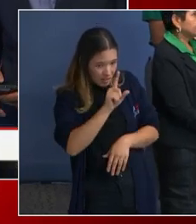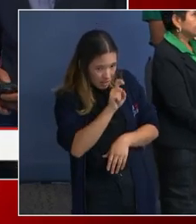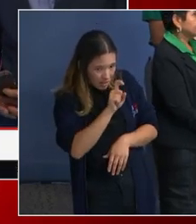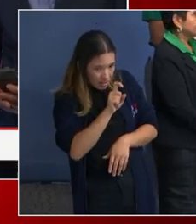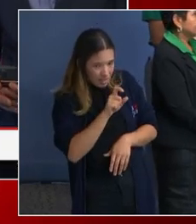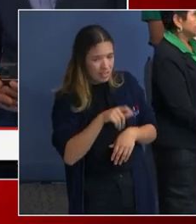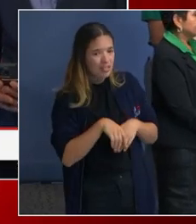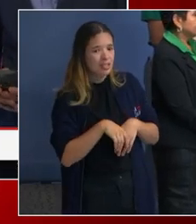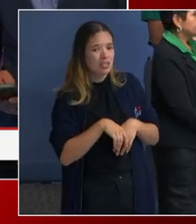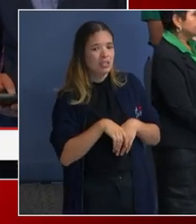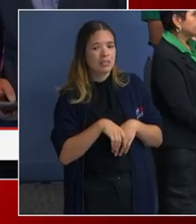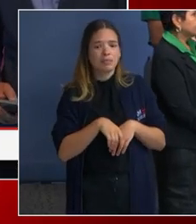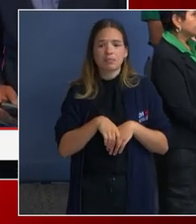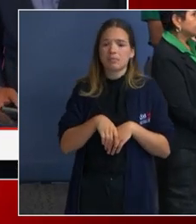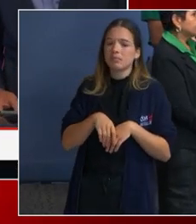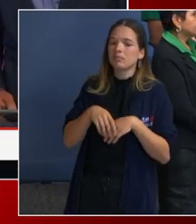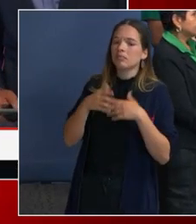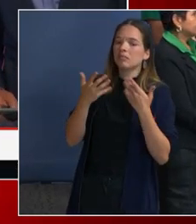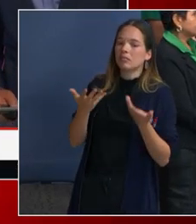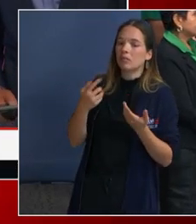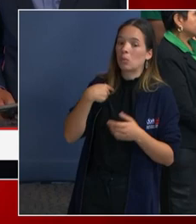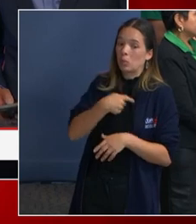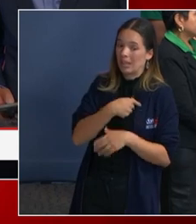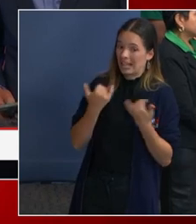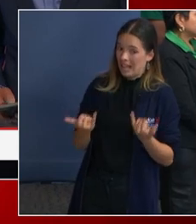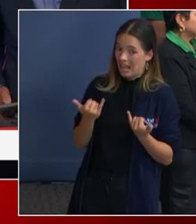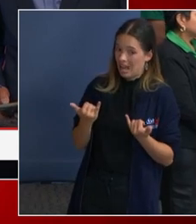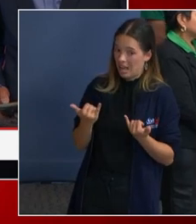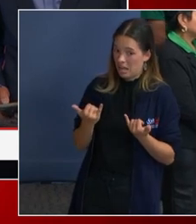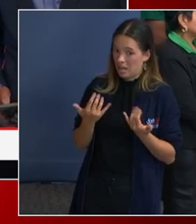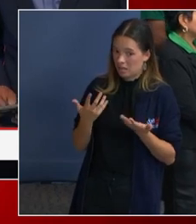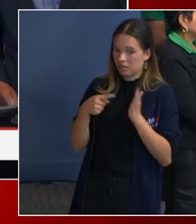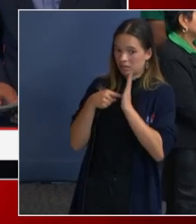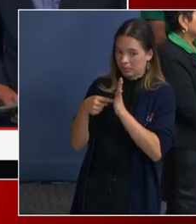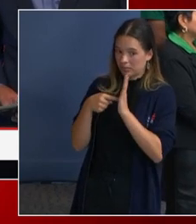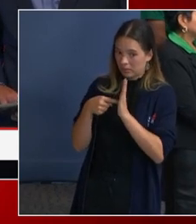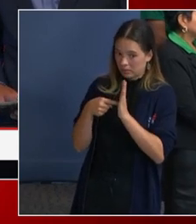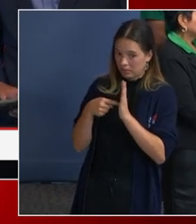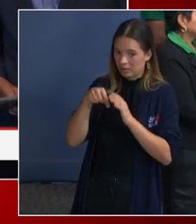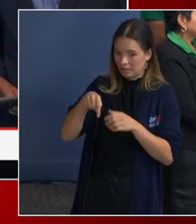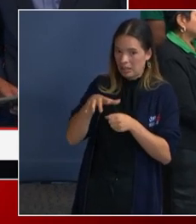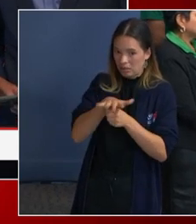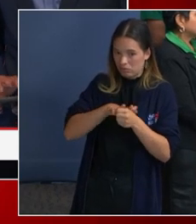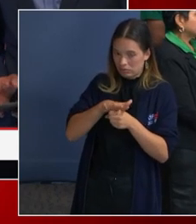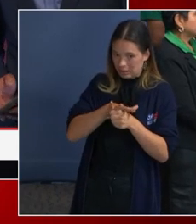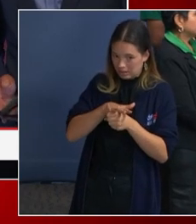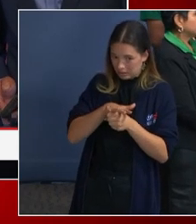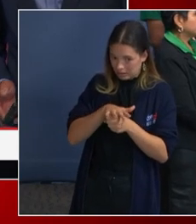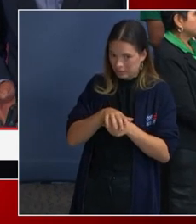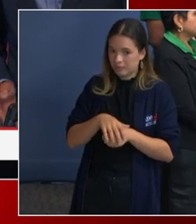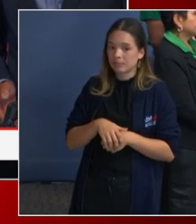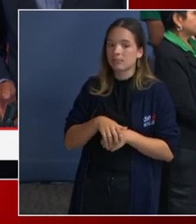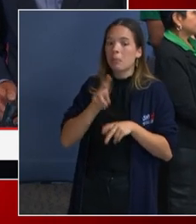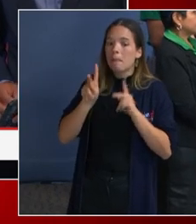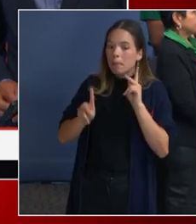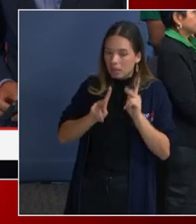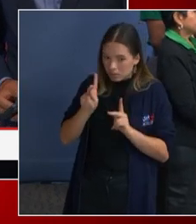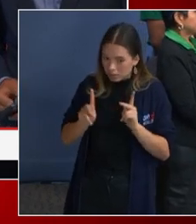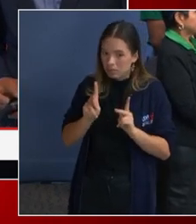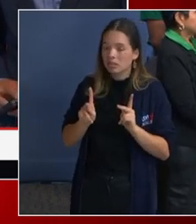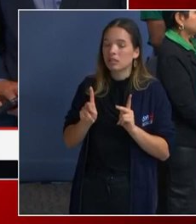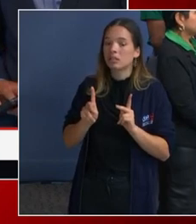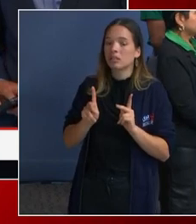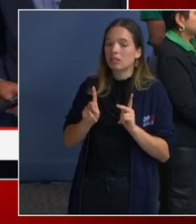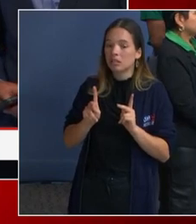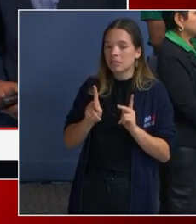We right now have an example in the region where people, after you kind of